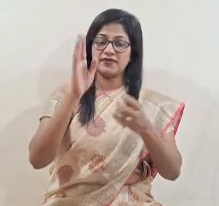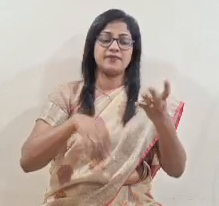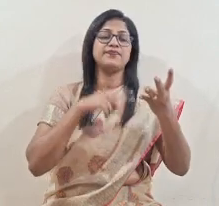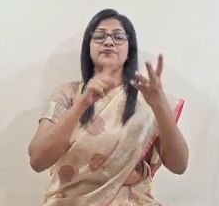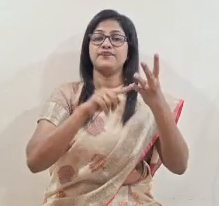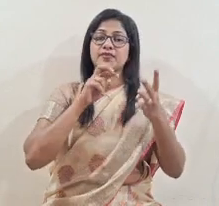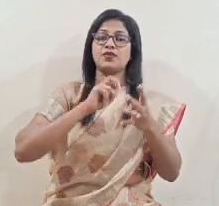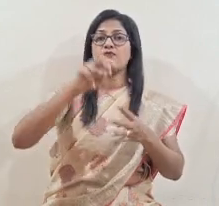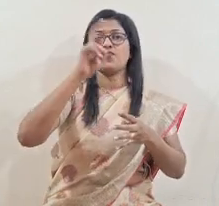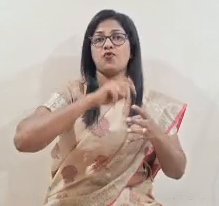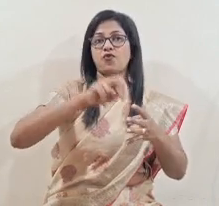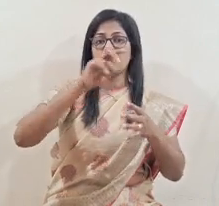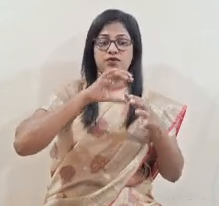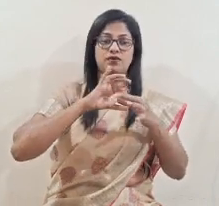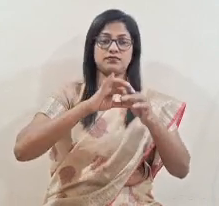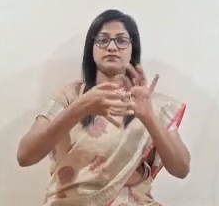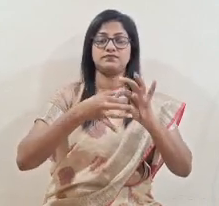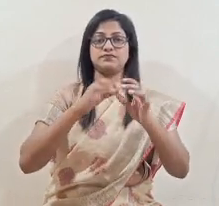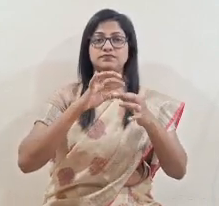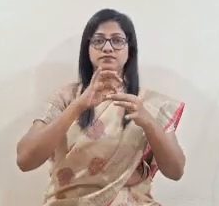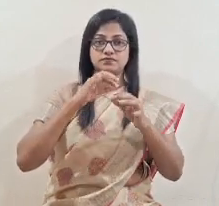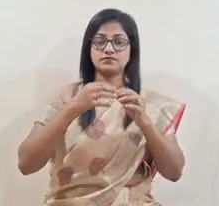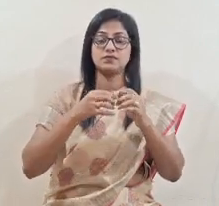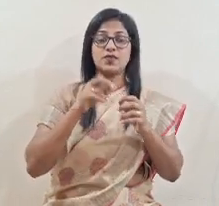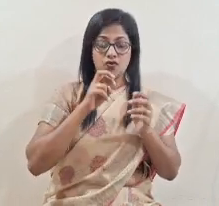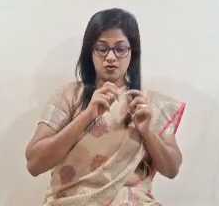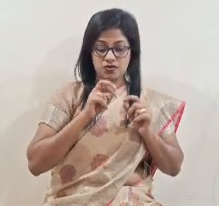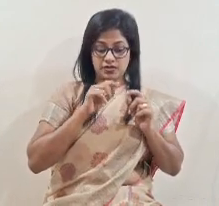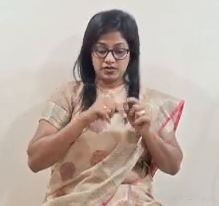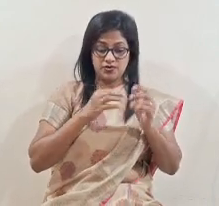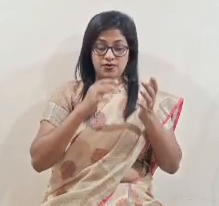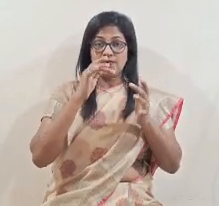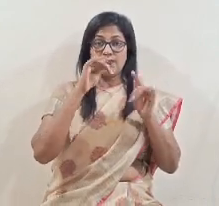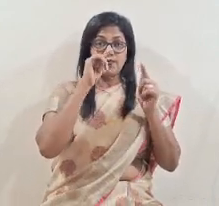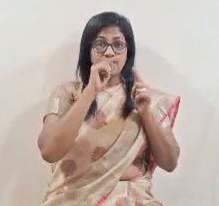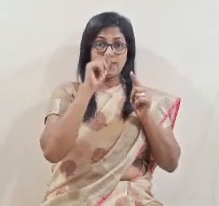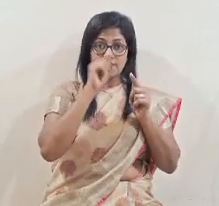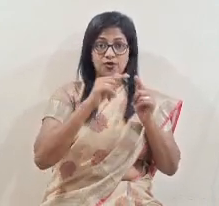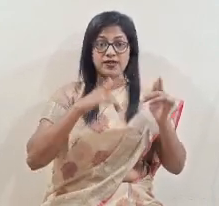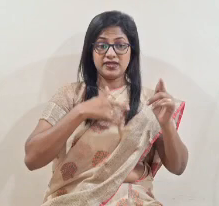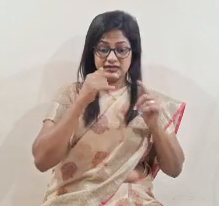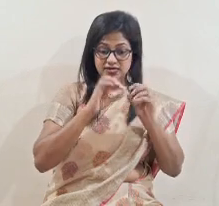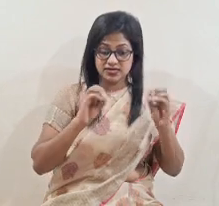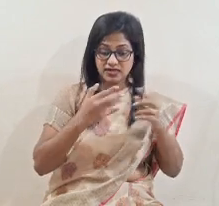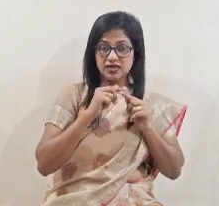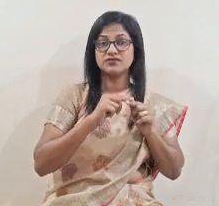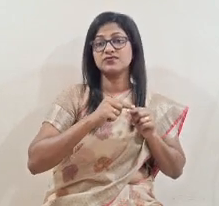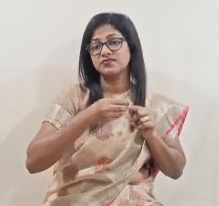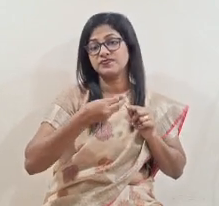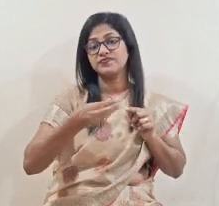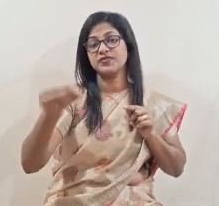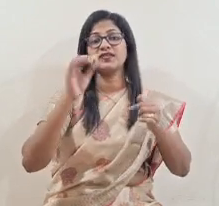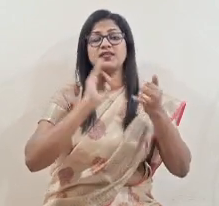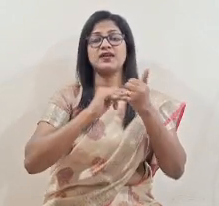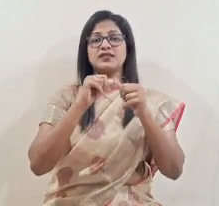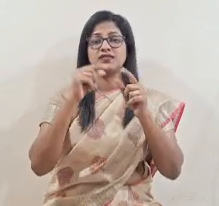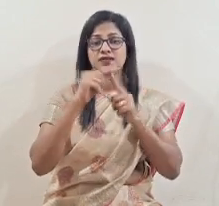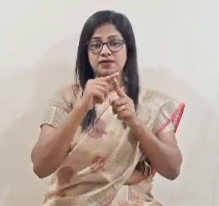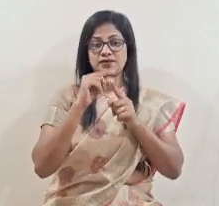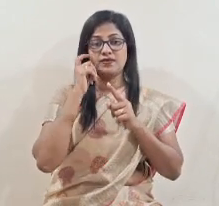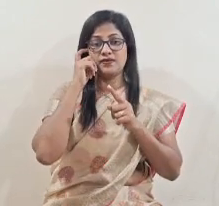is the walk which connects the point of interest to the nearest SAP, and the service